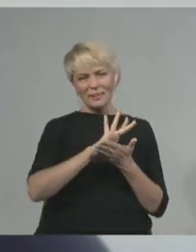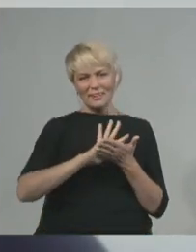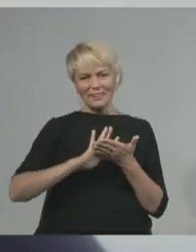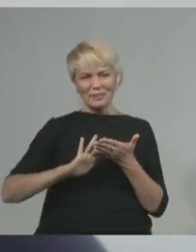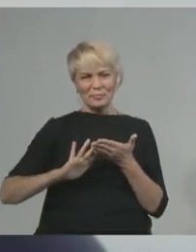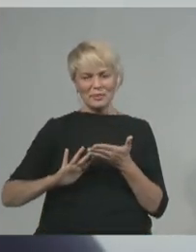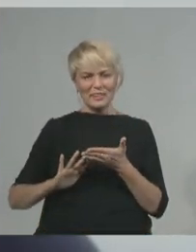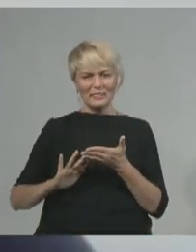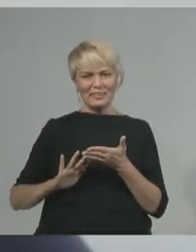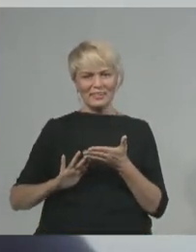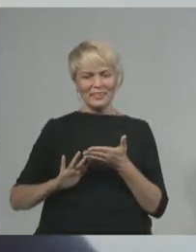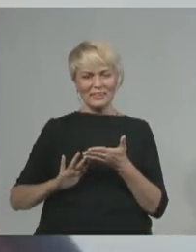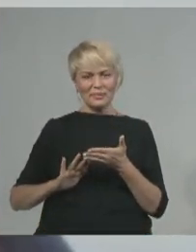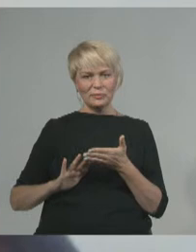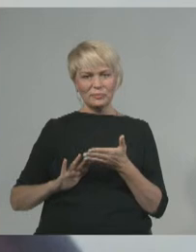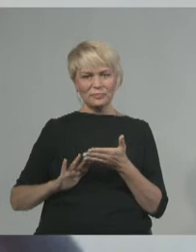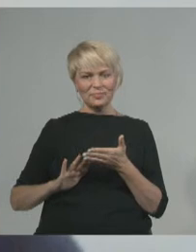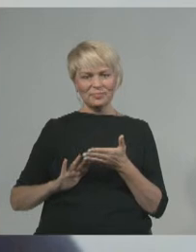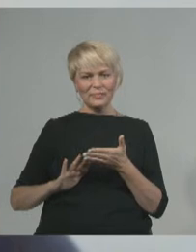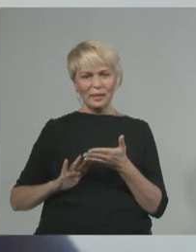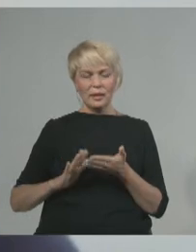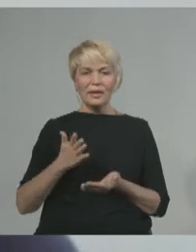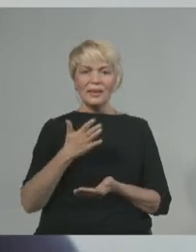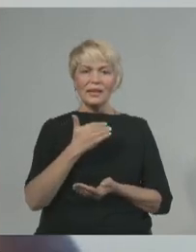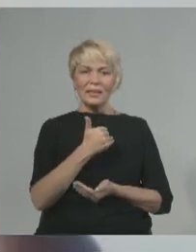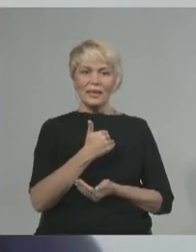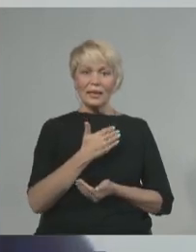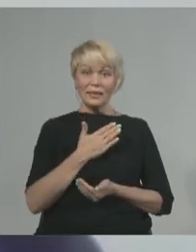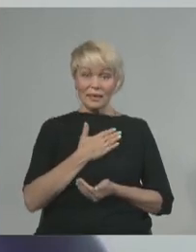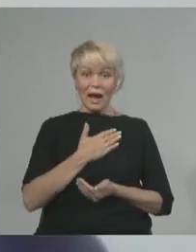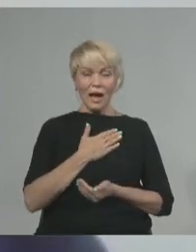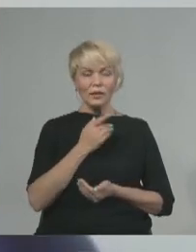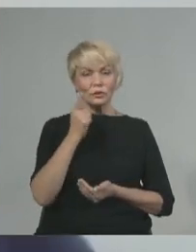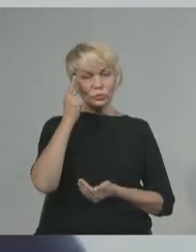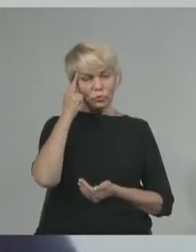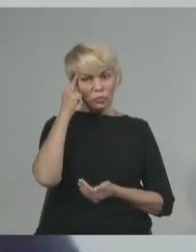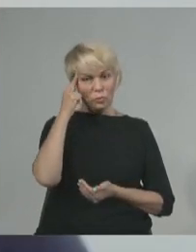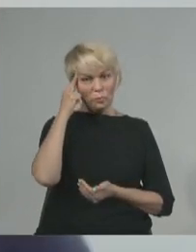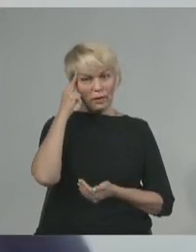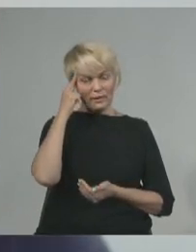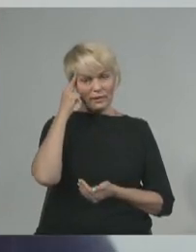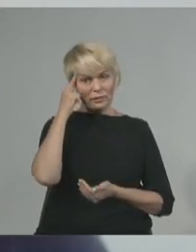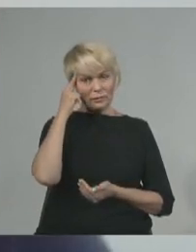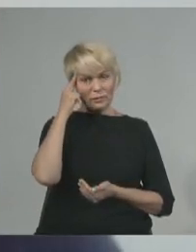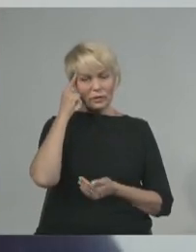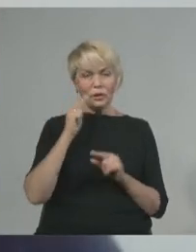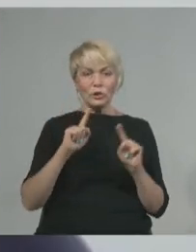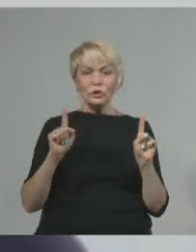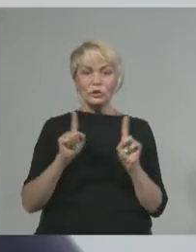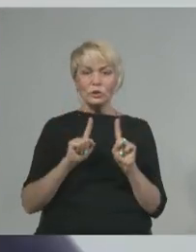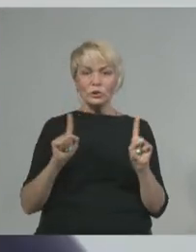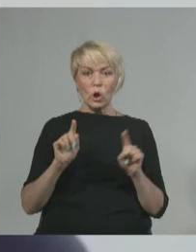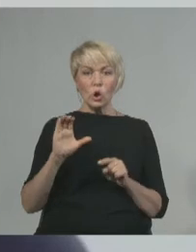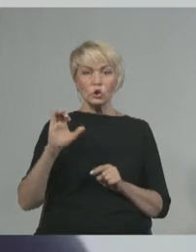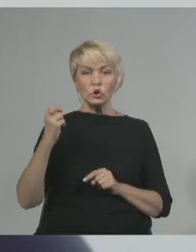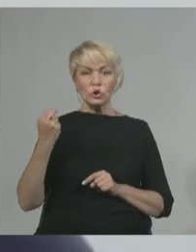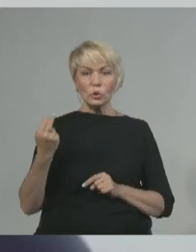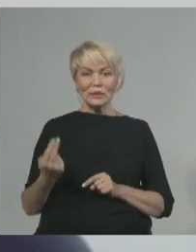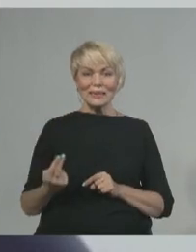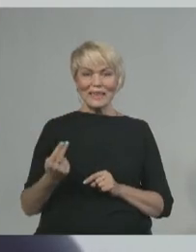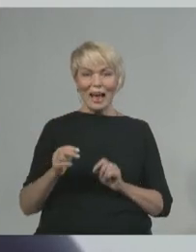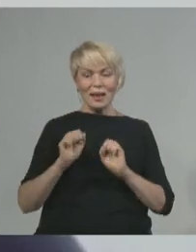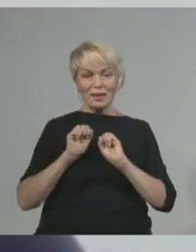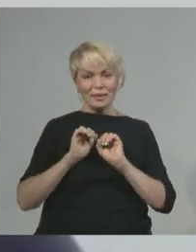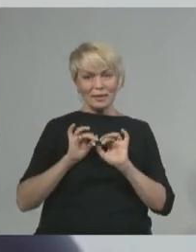i i i think that um social media has made magnificent